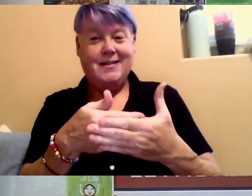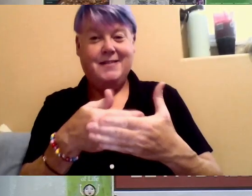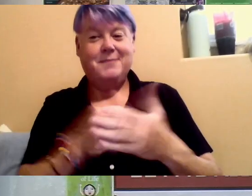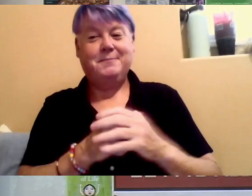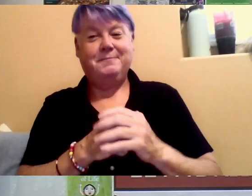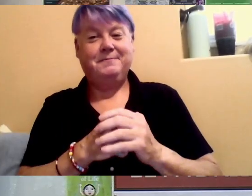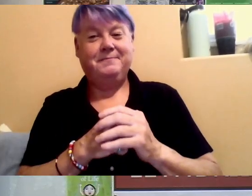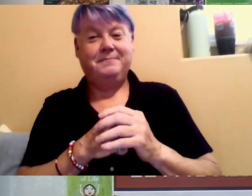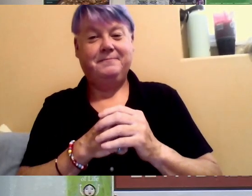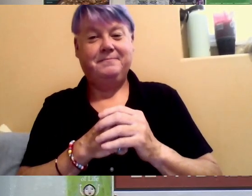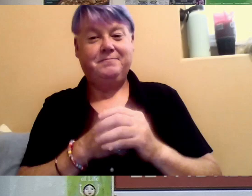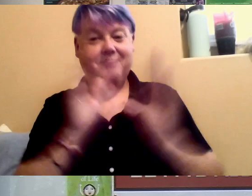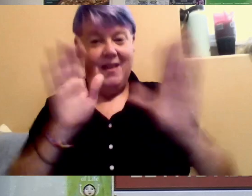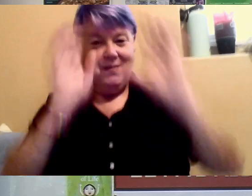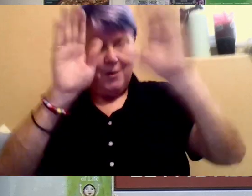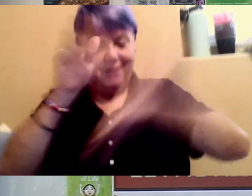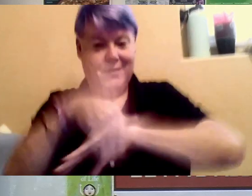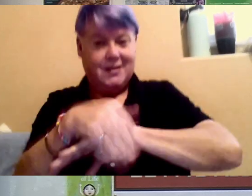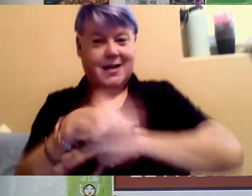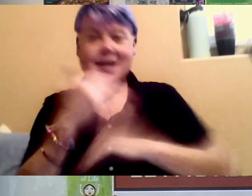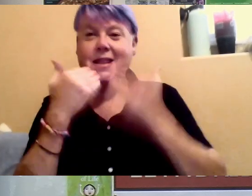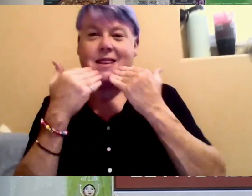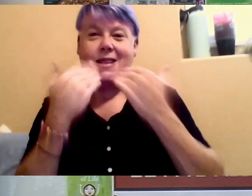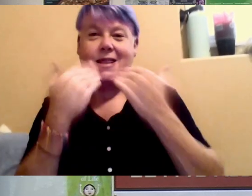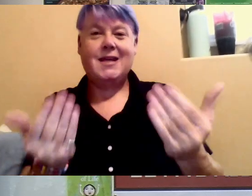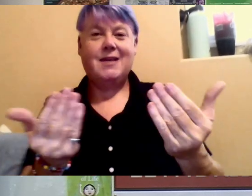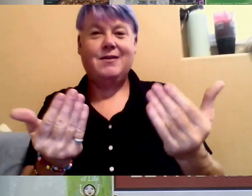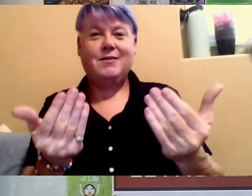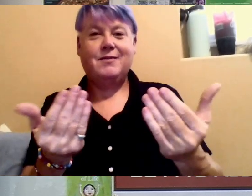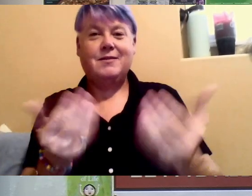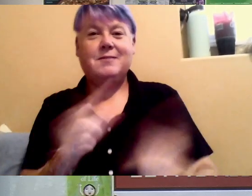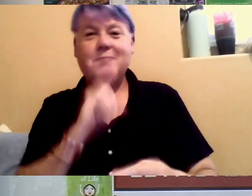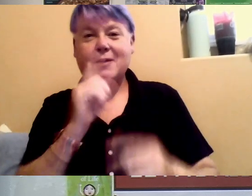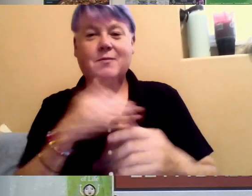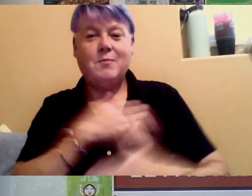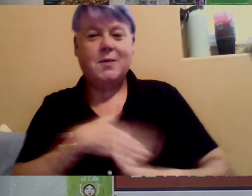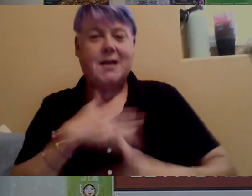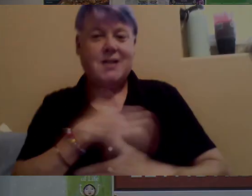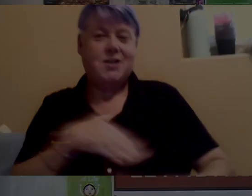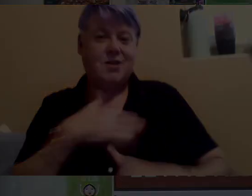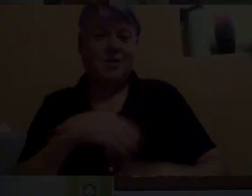wonderful night. Thank you so much, Carolyn. It's been a real pleasure to speak with you.